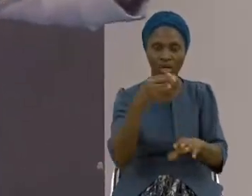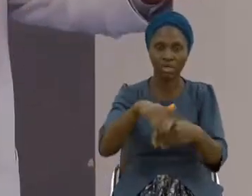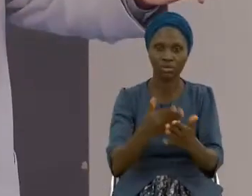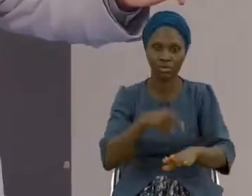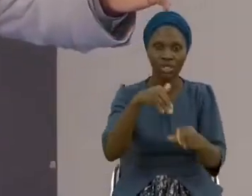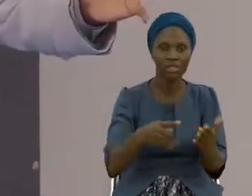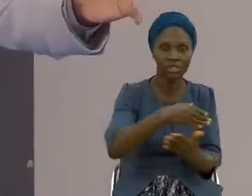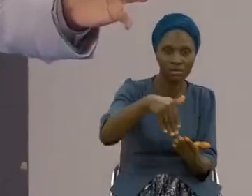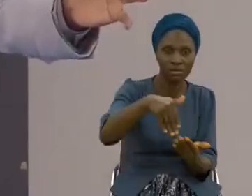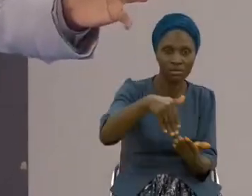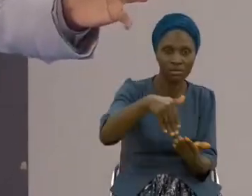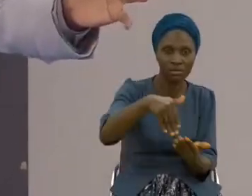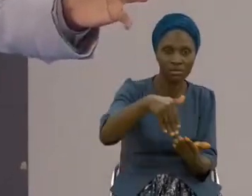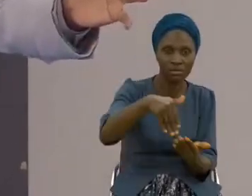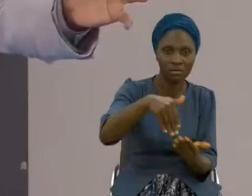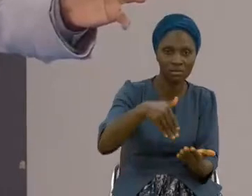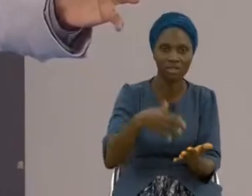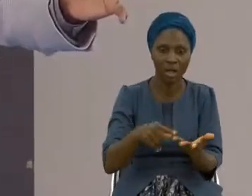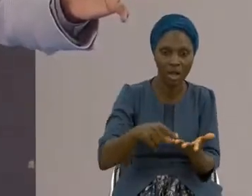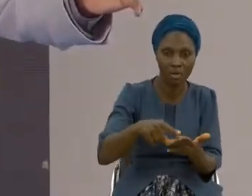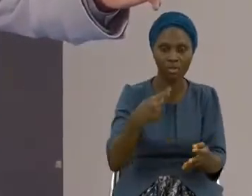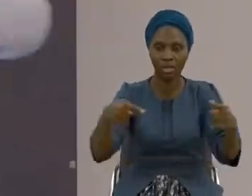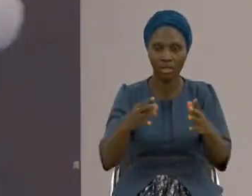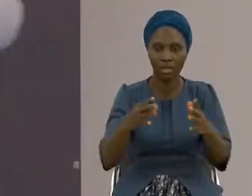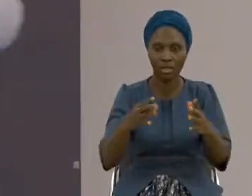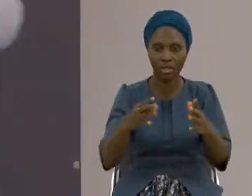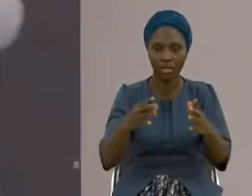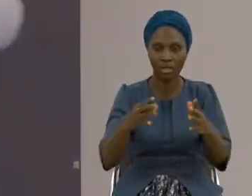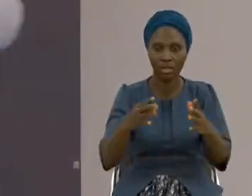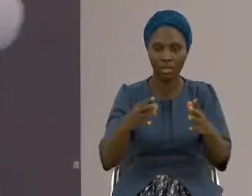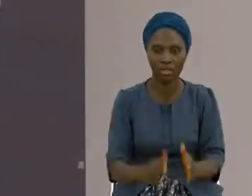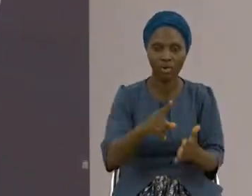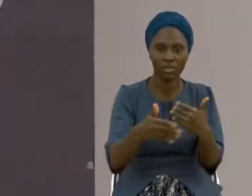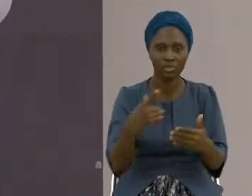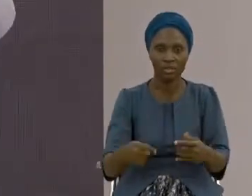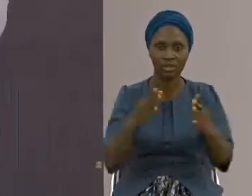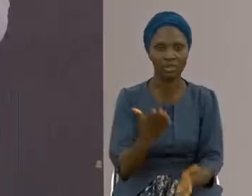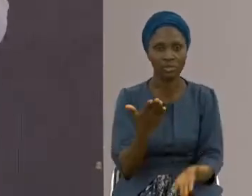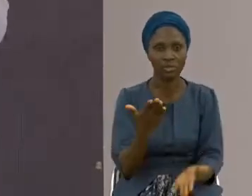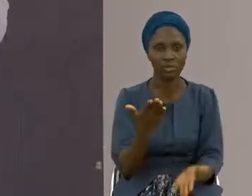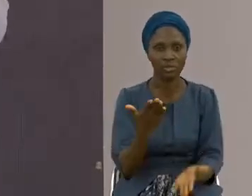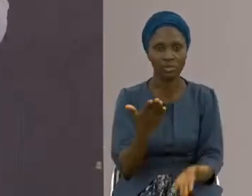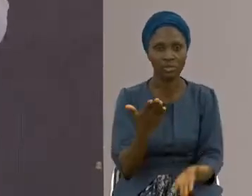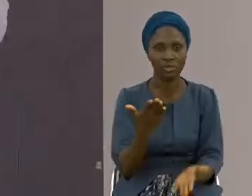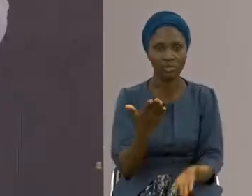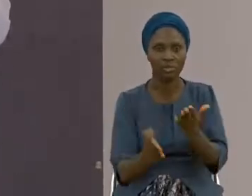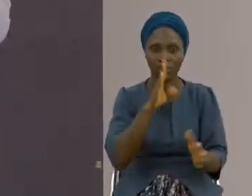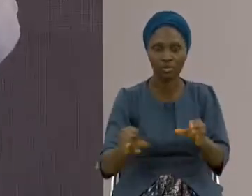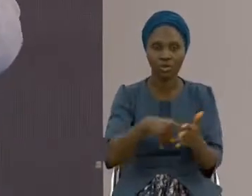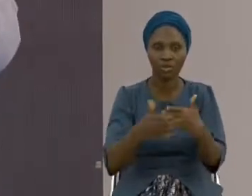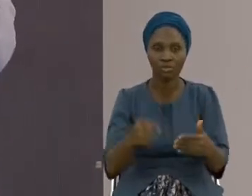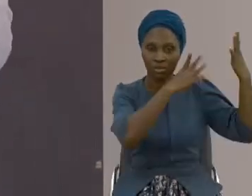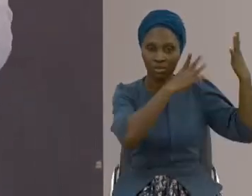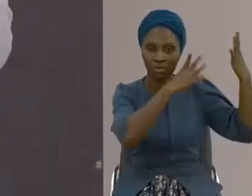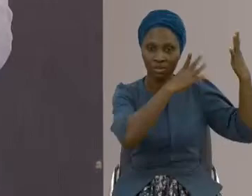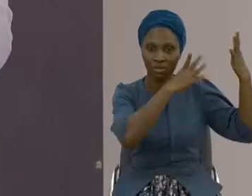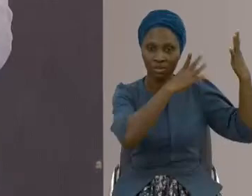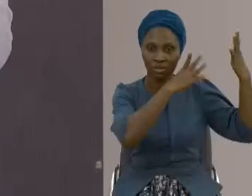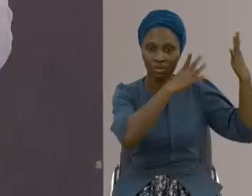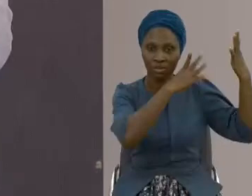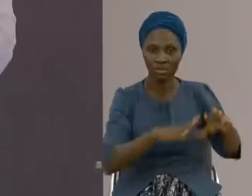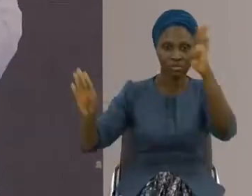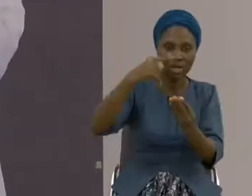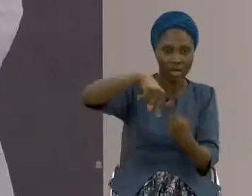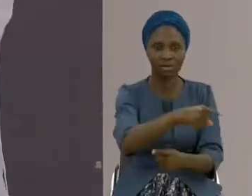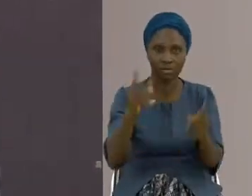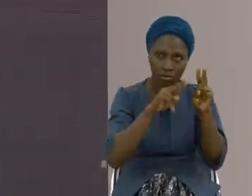enemy might be doing and whatever ocean might be reaching around you looking unto jesus they